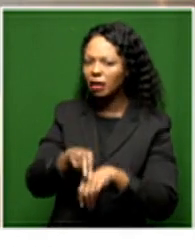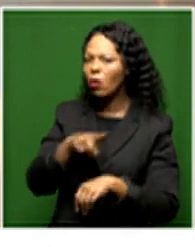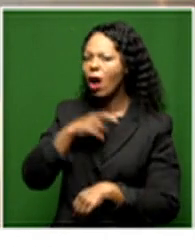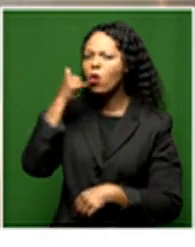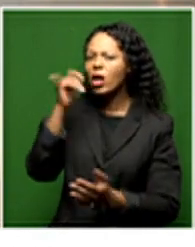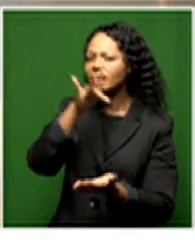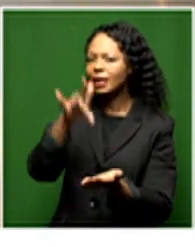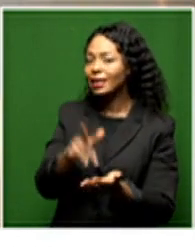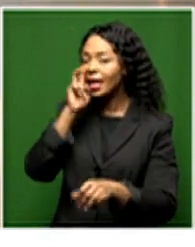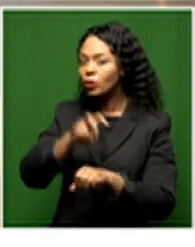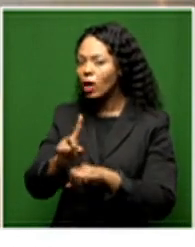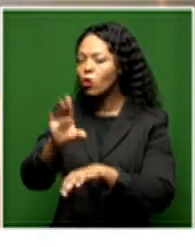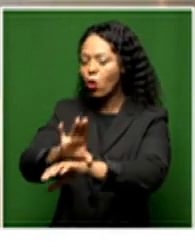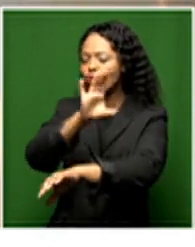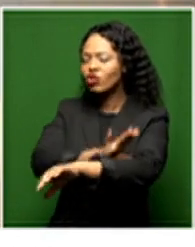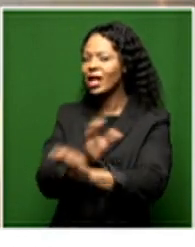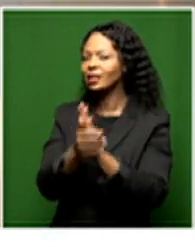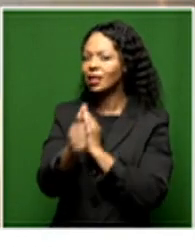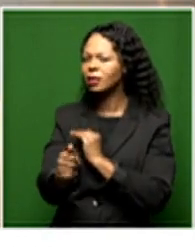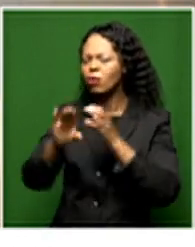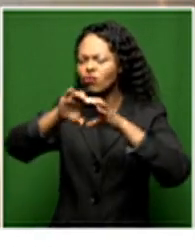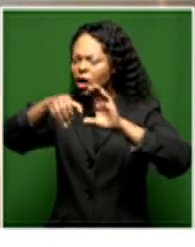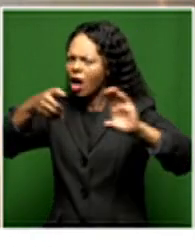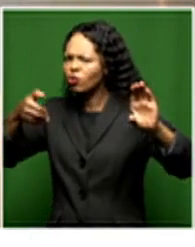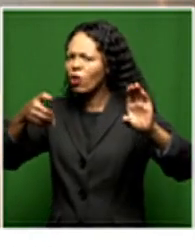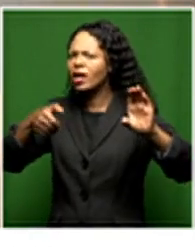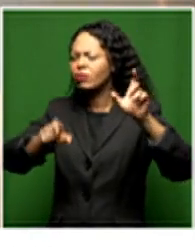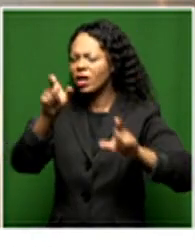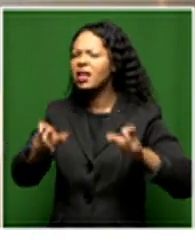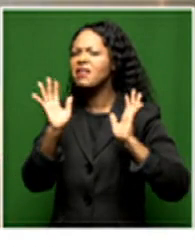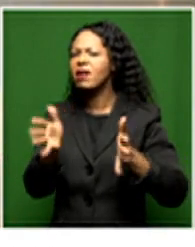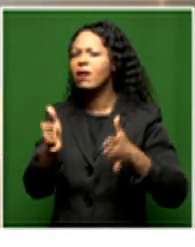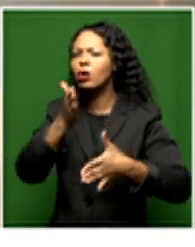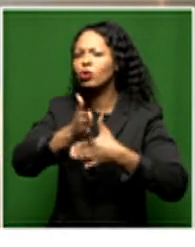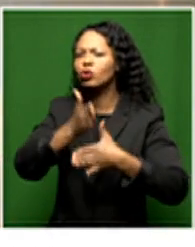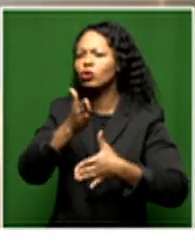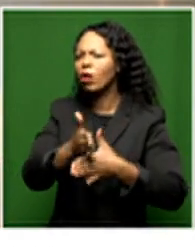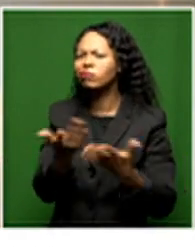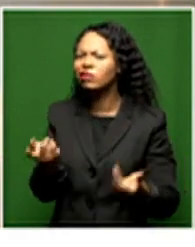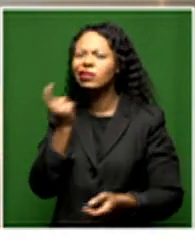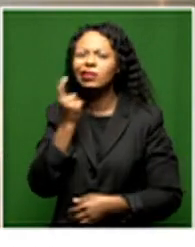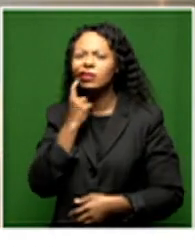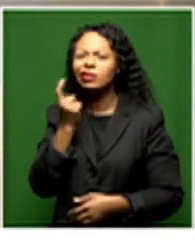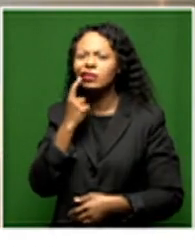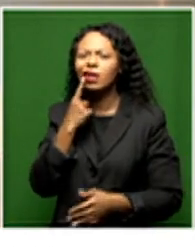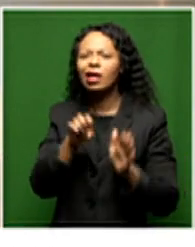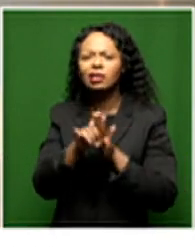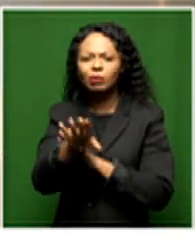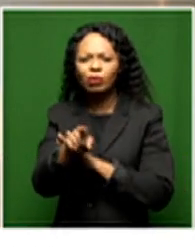needs computer skills. We've seen graduates in these jobs where people can be easily disposed